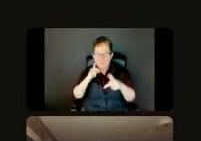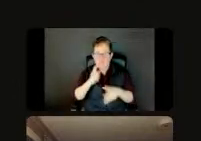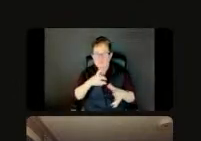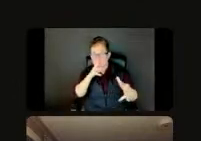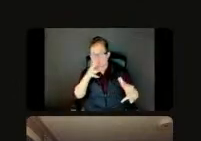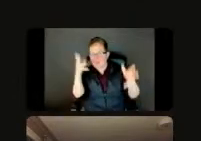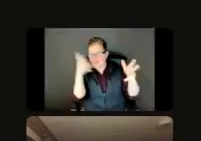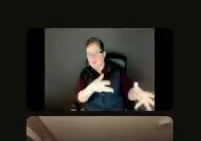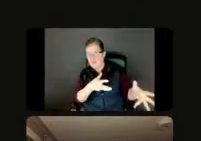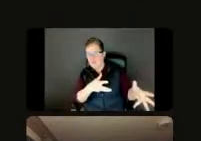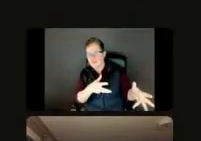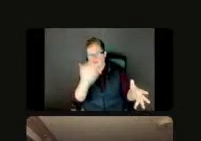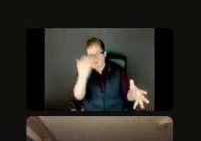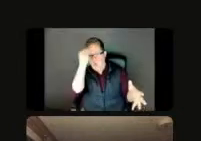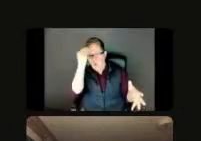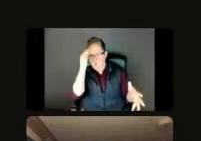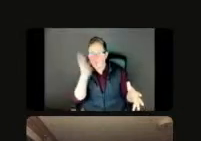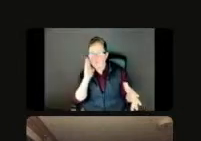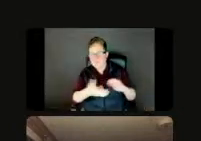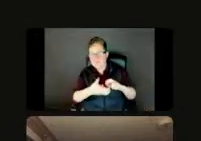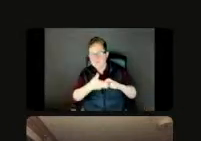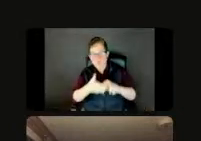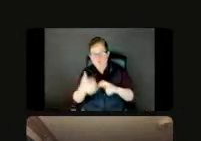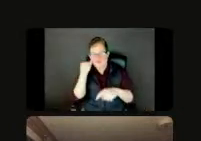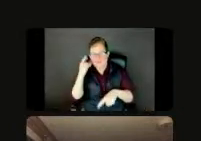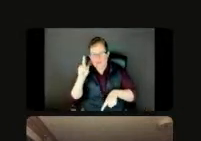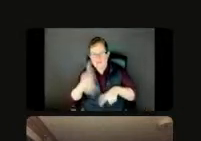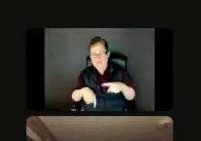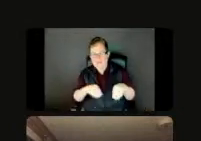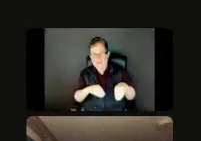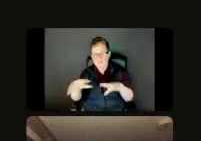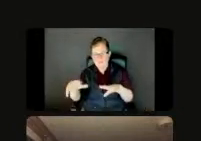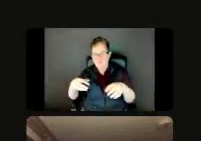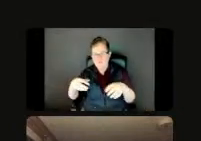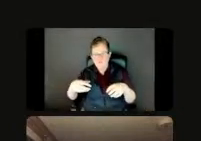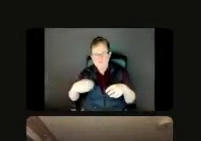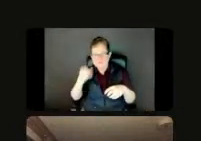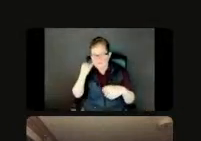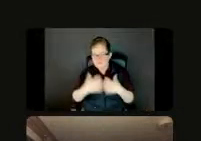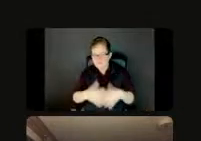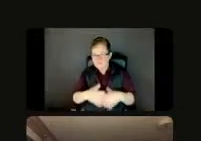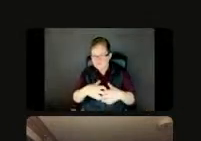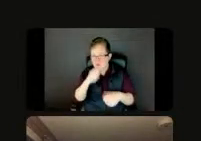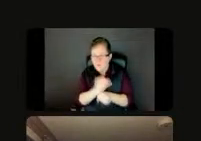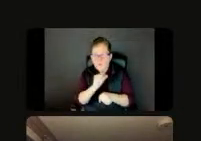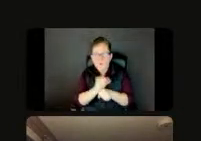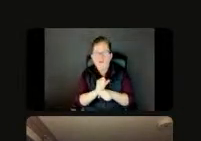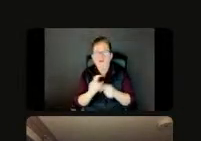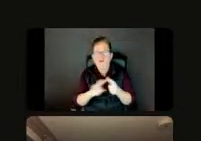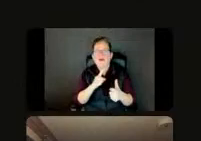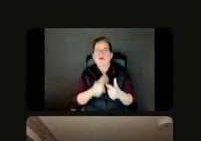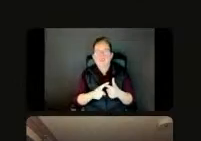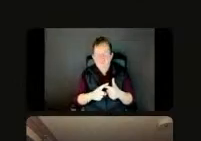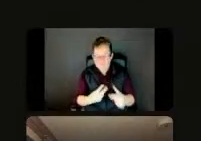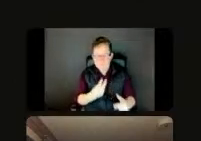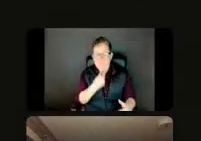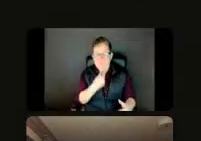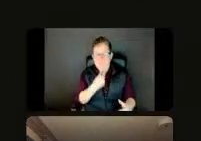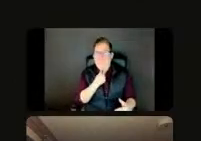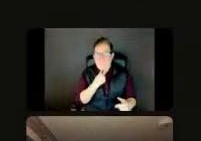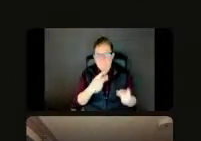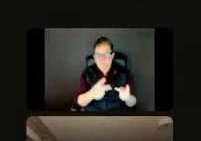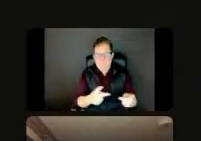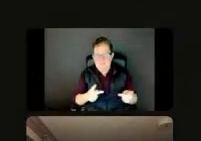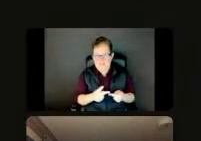that it will be towed if they can't get it removed themselves. And that is where we hit the place of